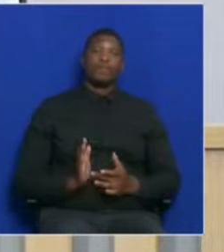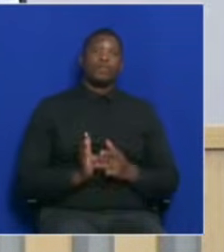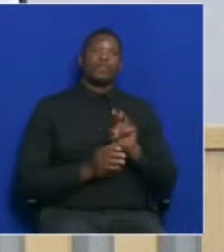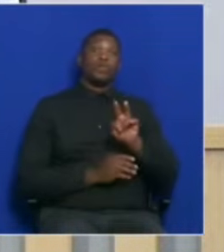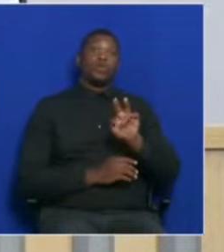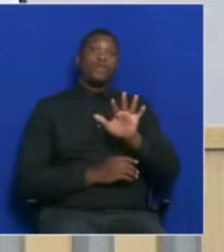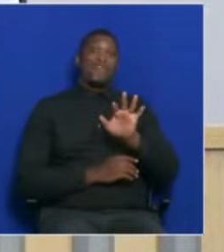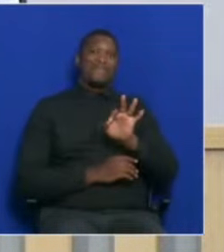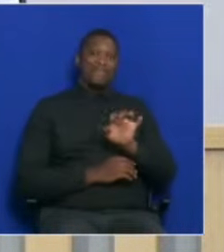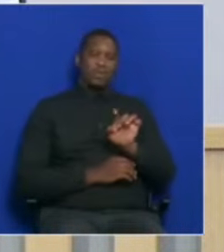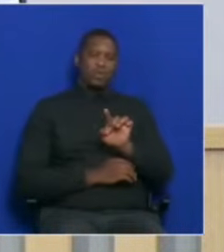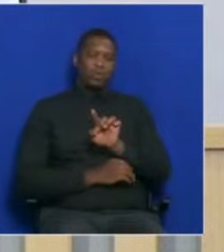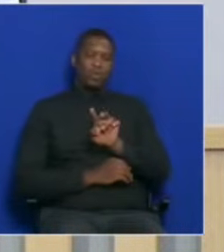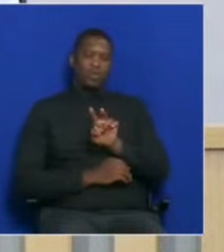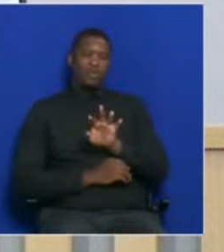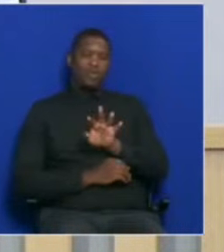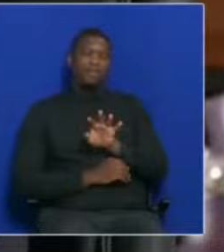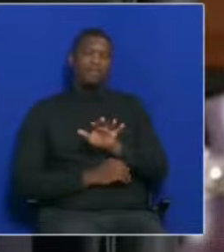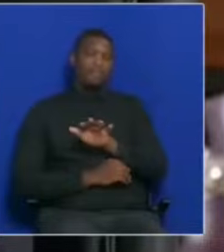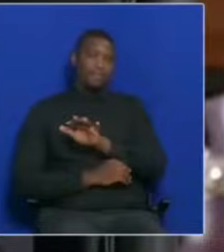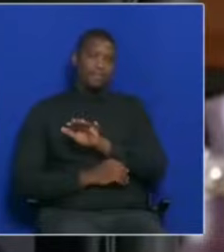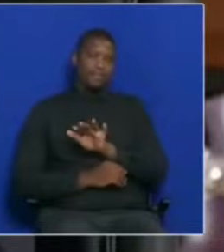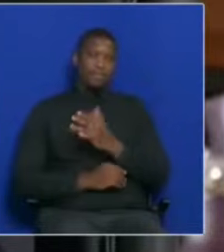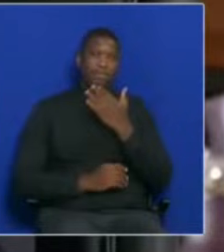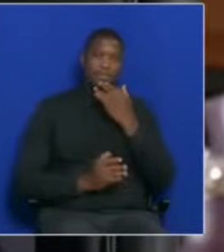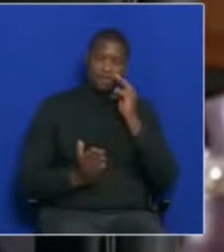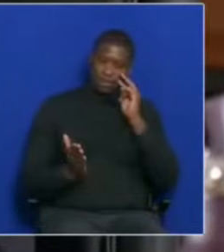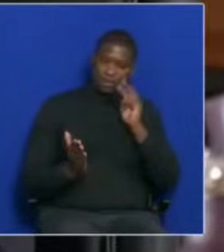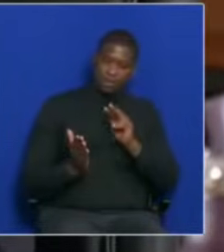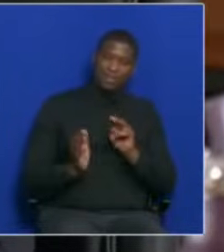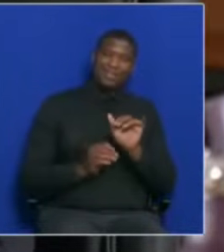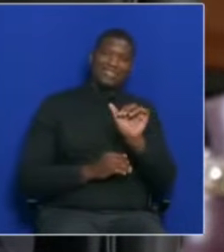Thank you. Let's go to 6.42,